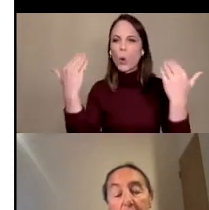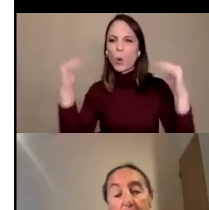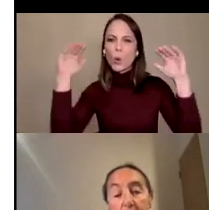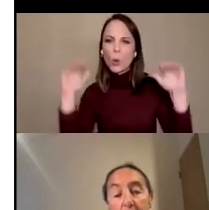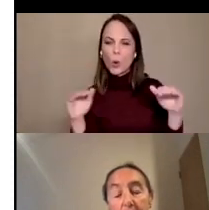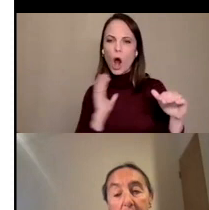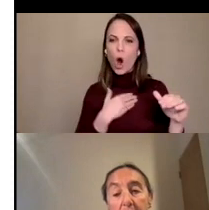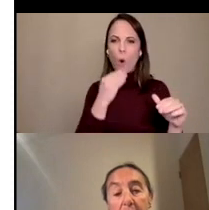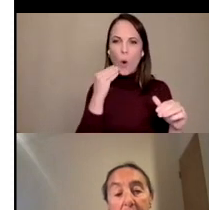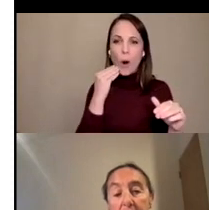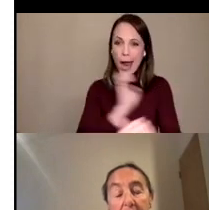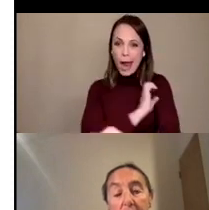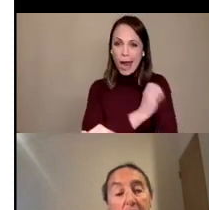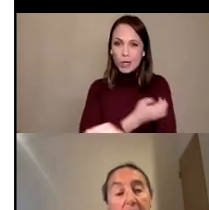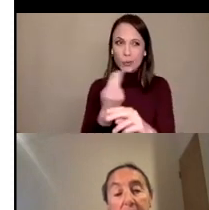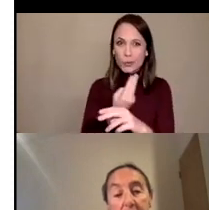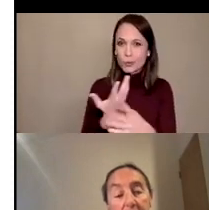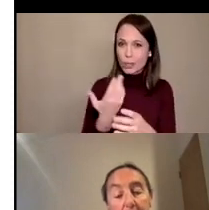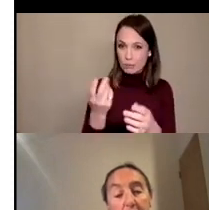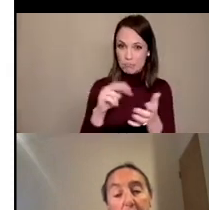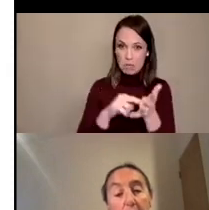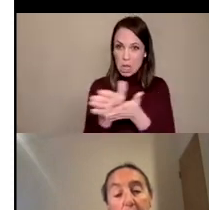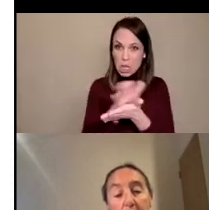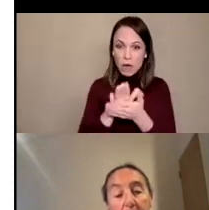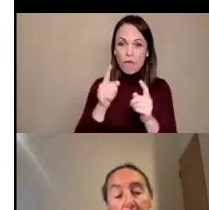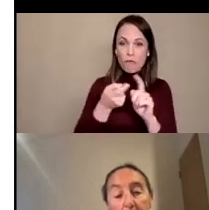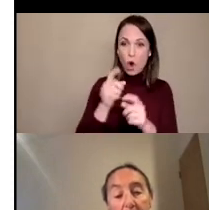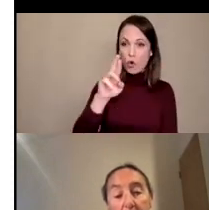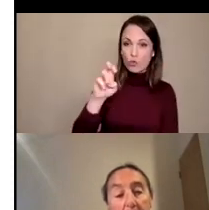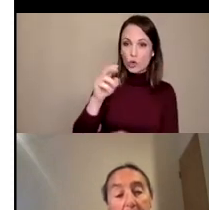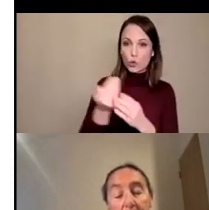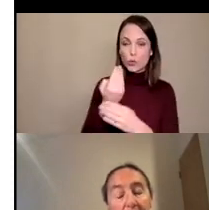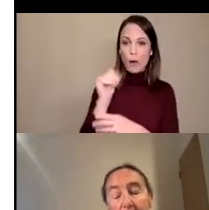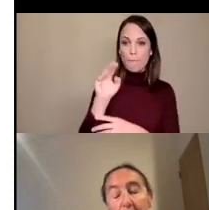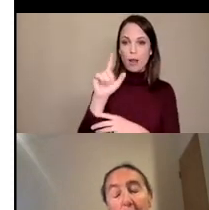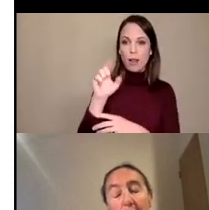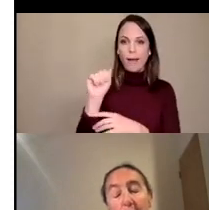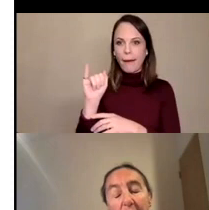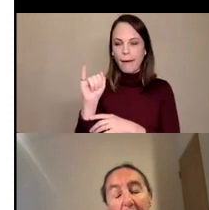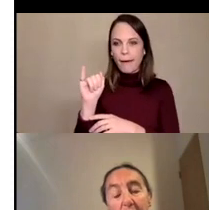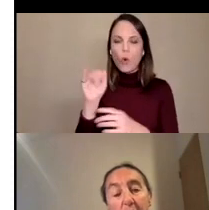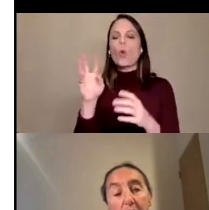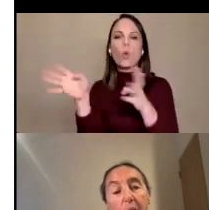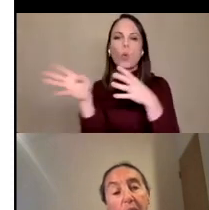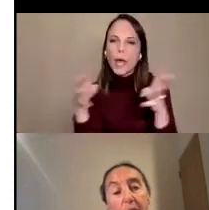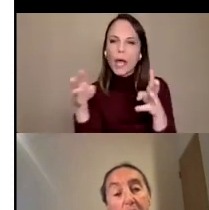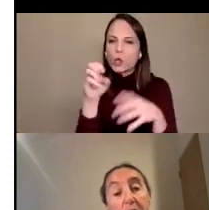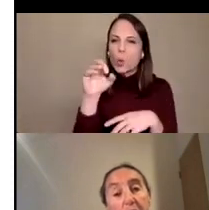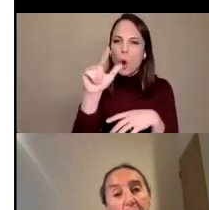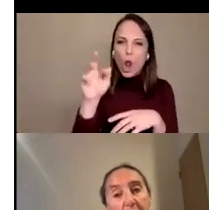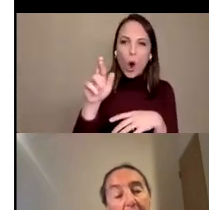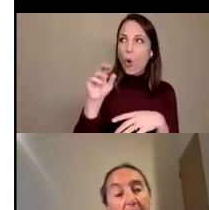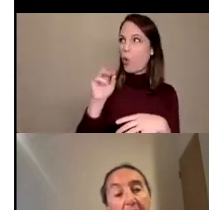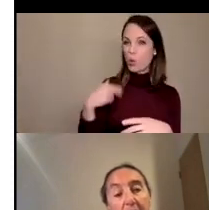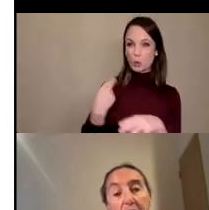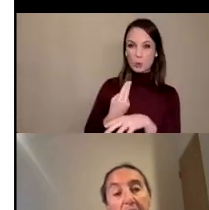and whether we use clean energy like from renewable air and renewable wind and solar, or whether we use